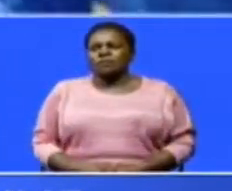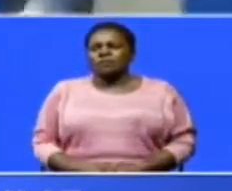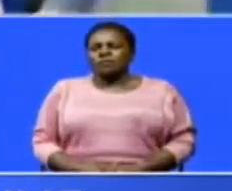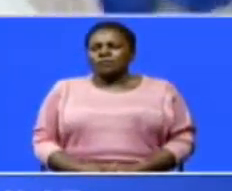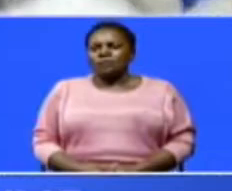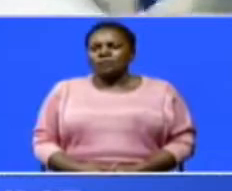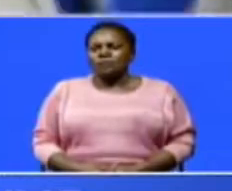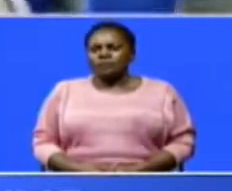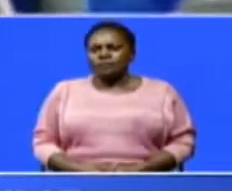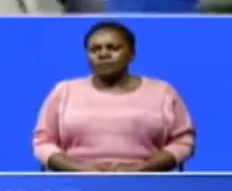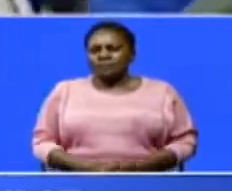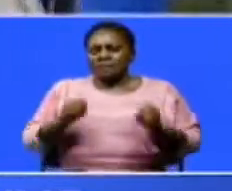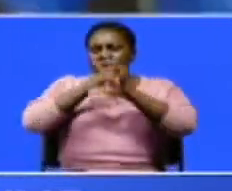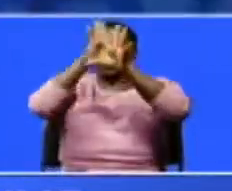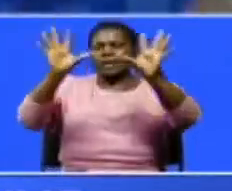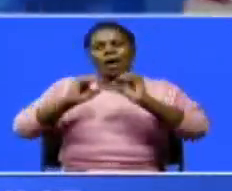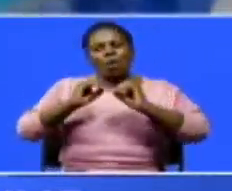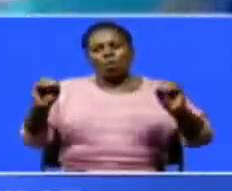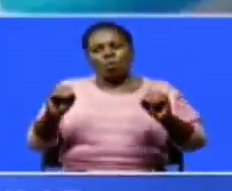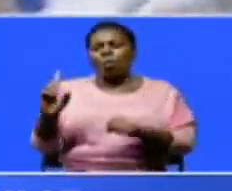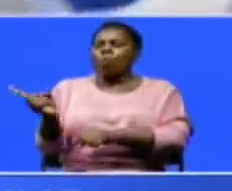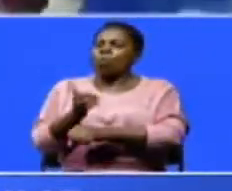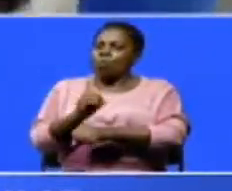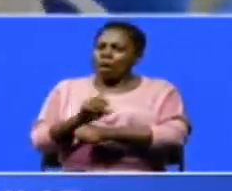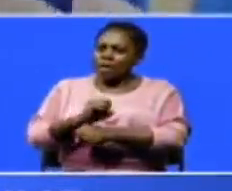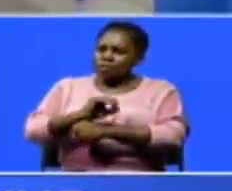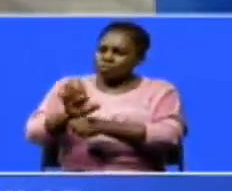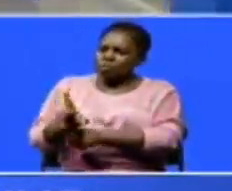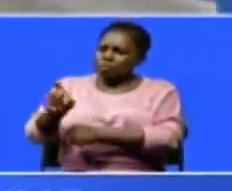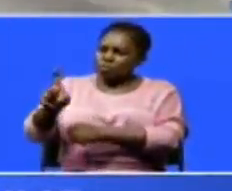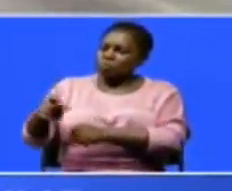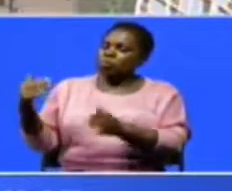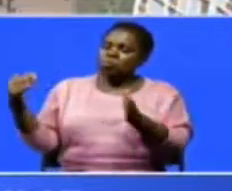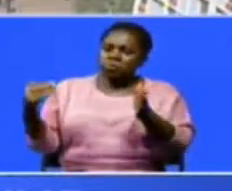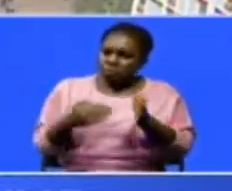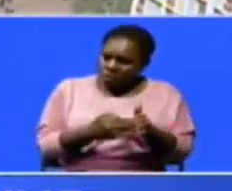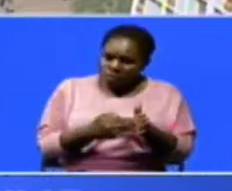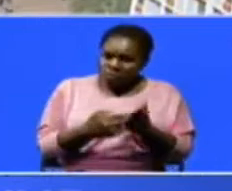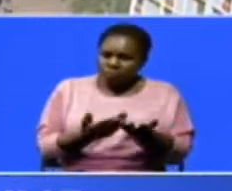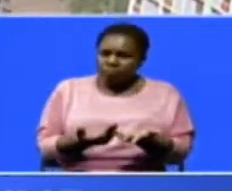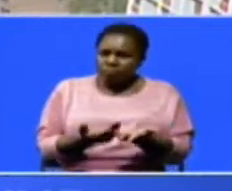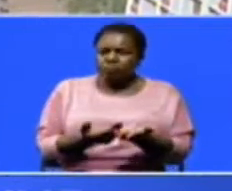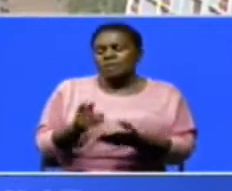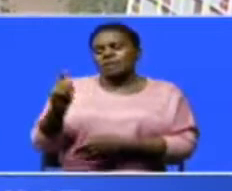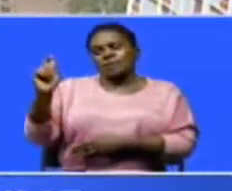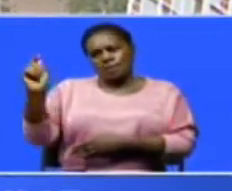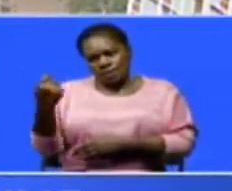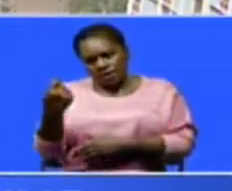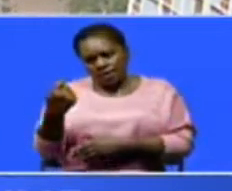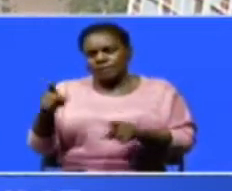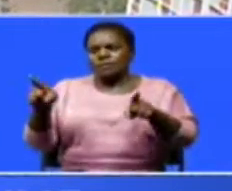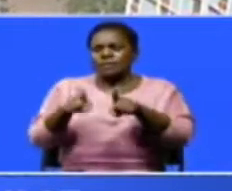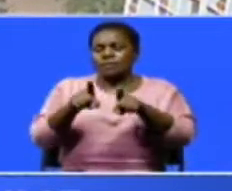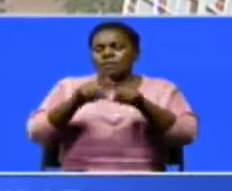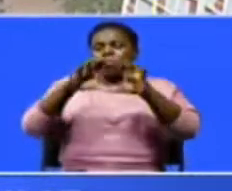Caged in the dark uncertainty of when the prevailing coronavirus crisis will end, Kenya, and by